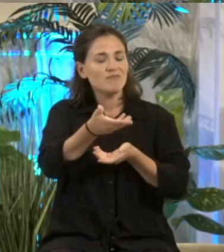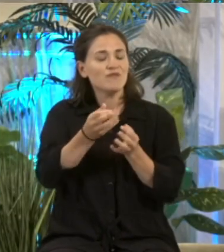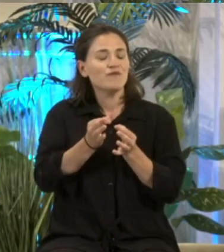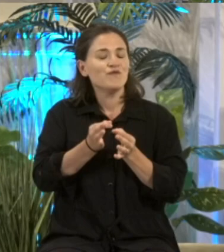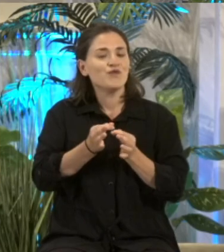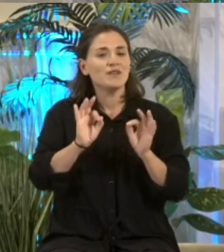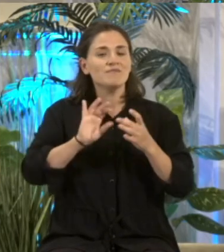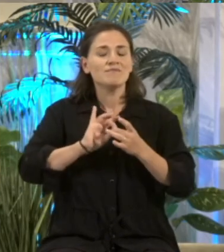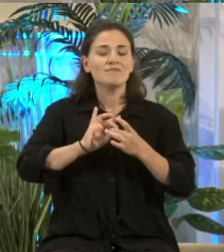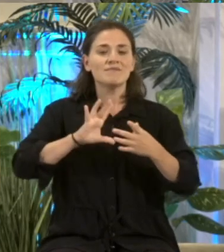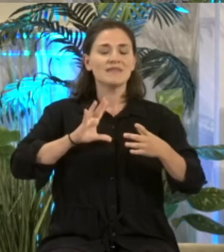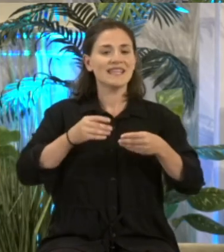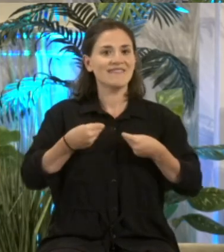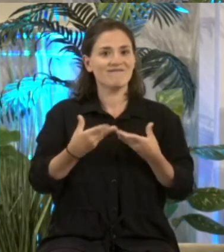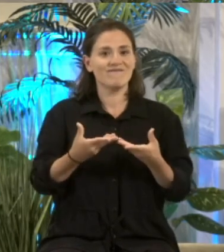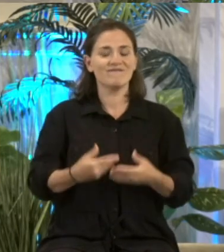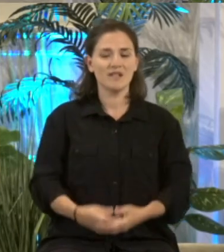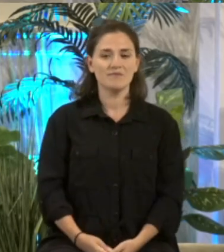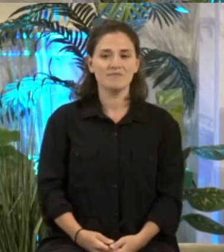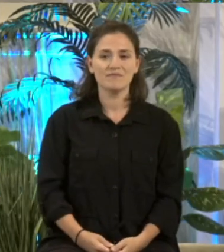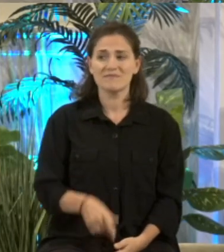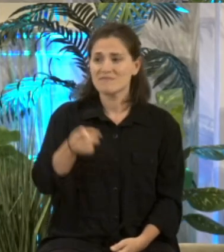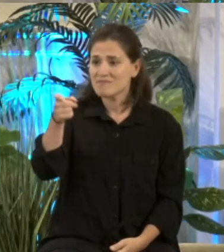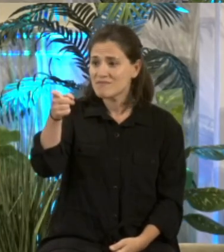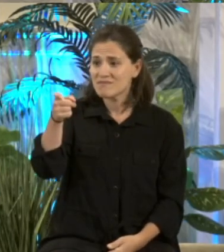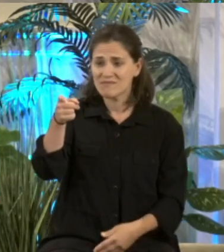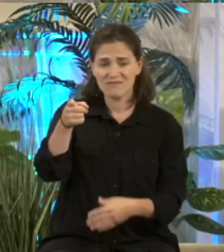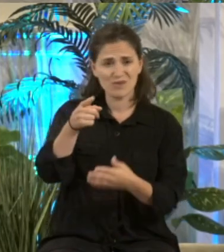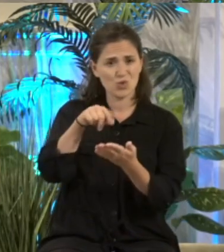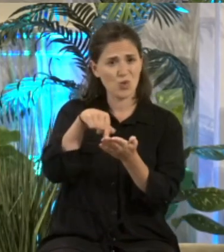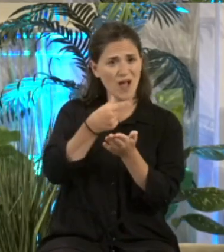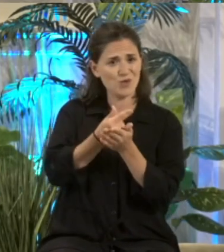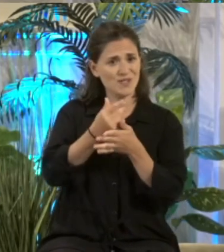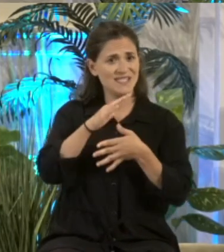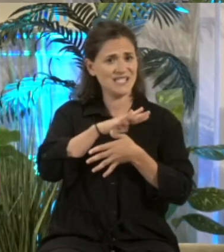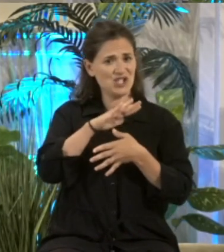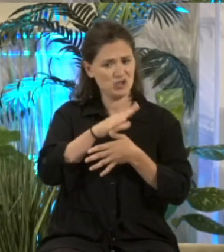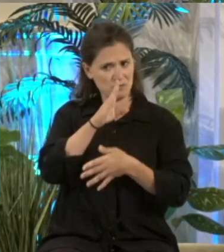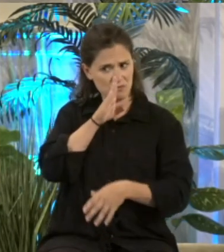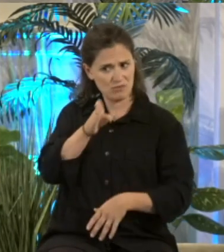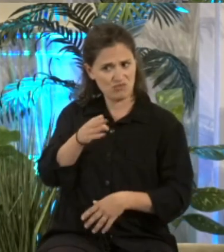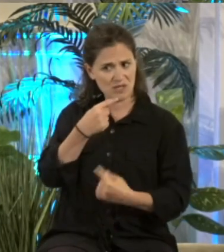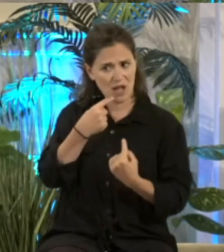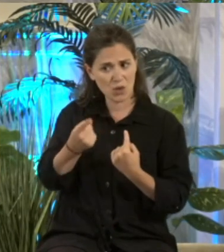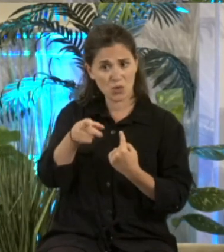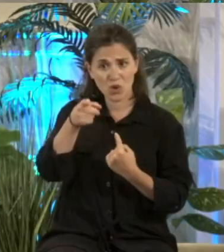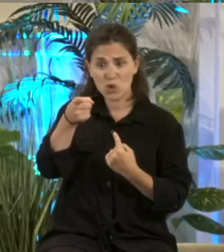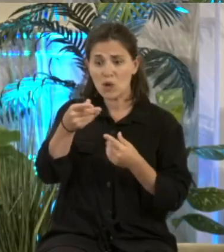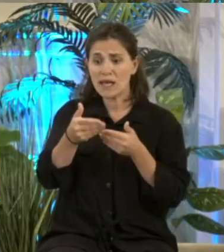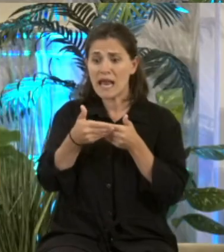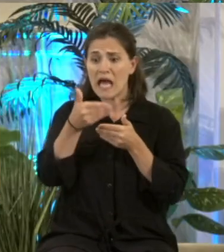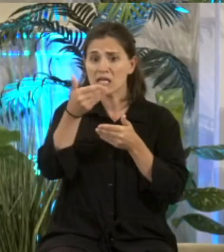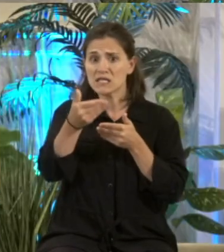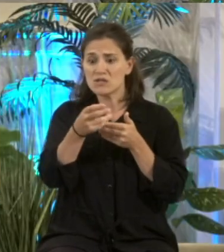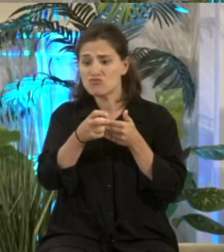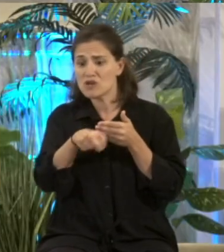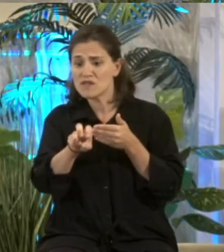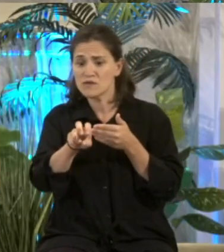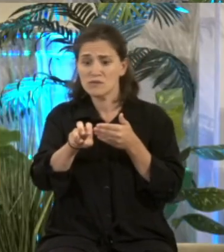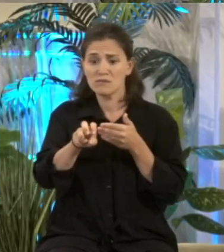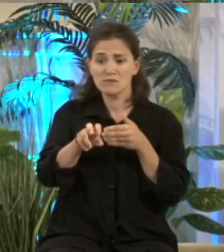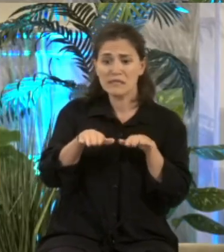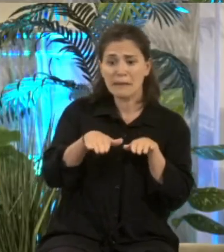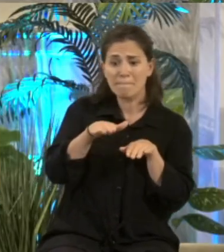and openly. Graduates, whatever you're stepping into next in your life, whether it's school or work